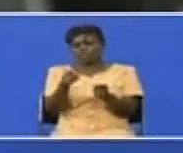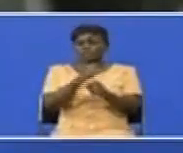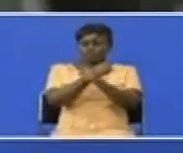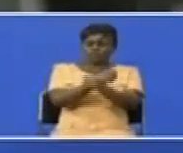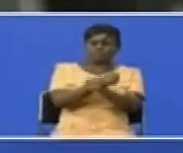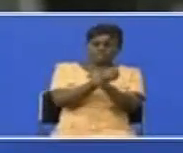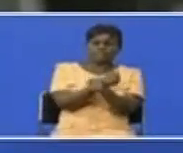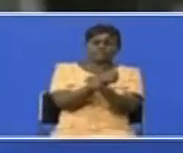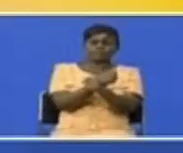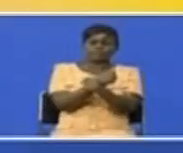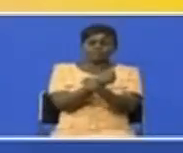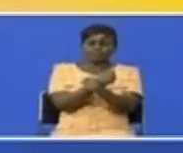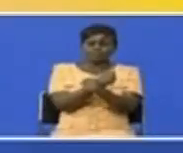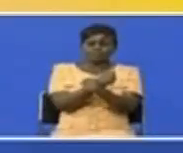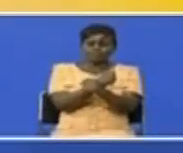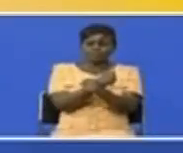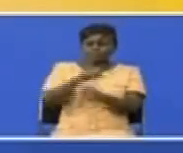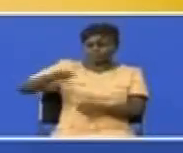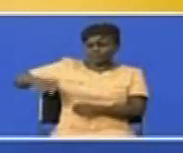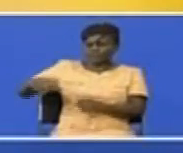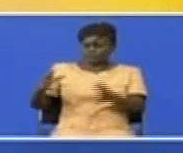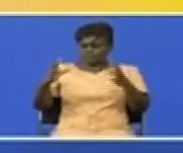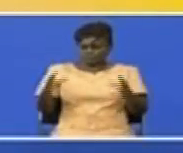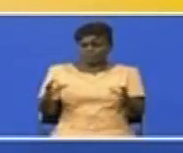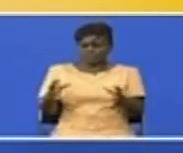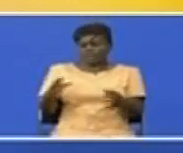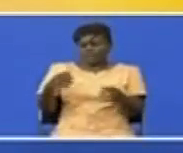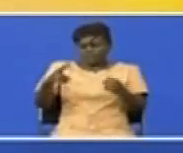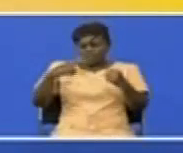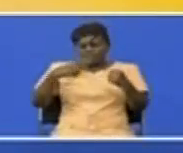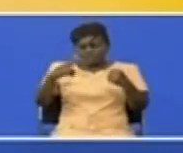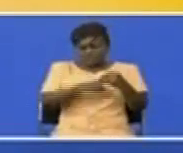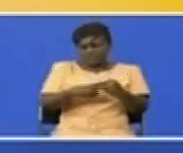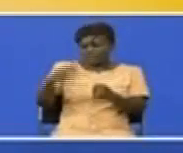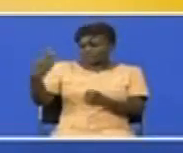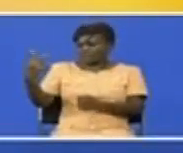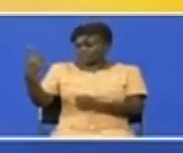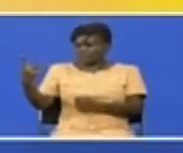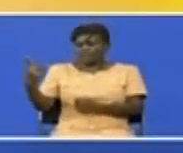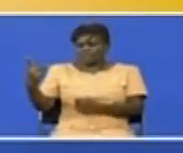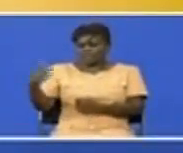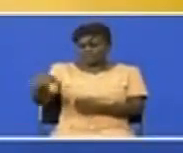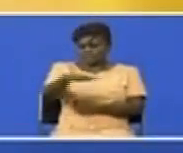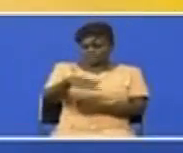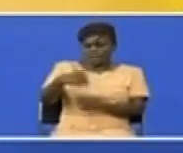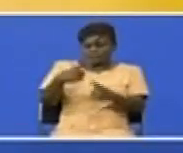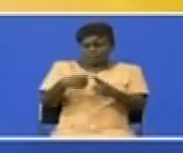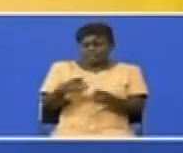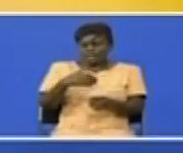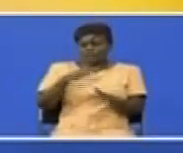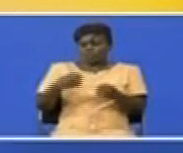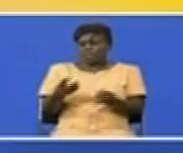it to our specific standards. The city of Kigali covers about 731 square kilometers, but only